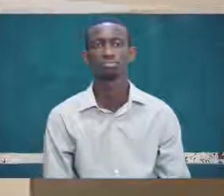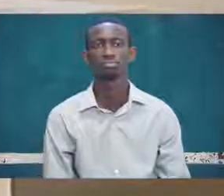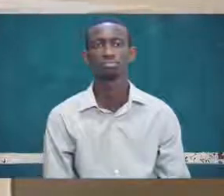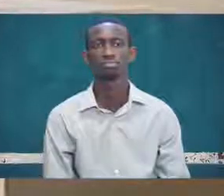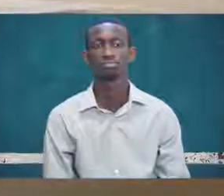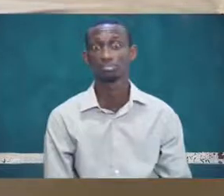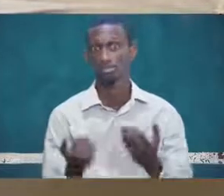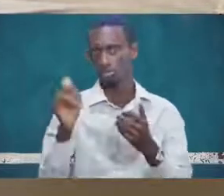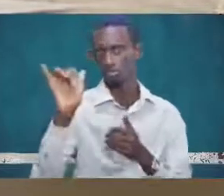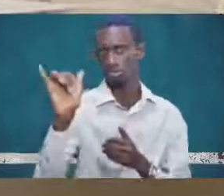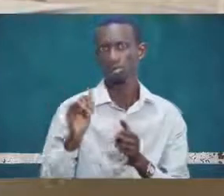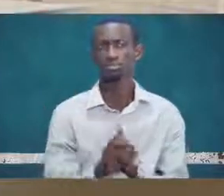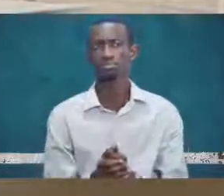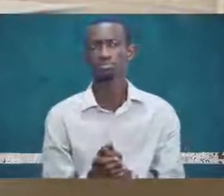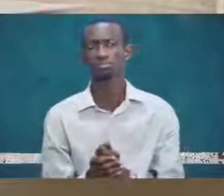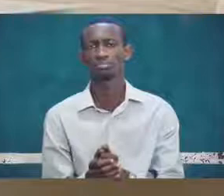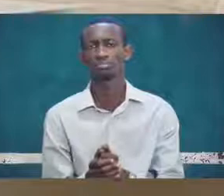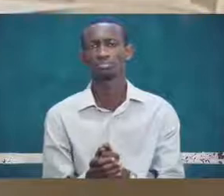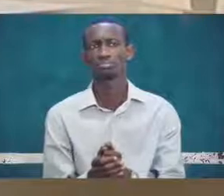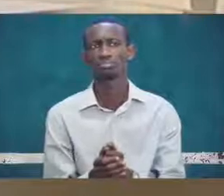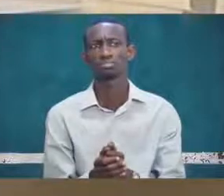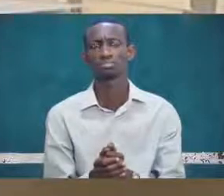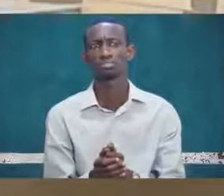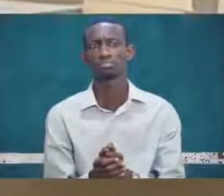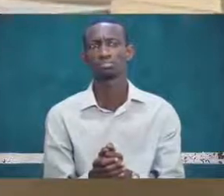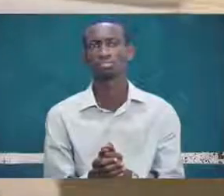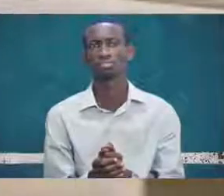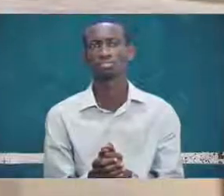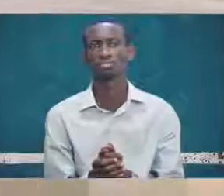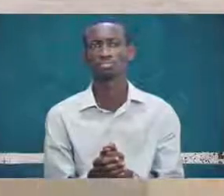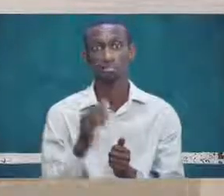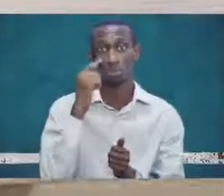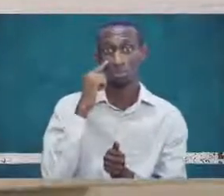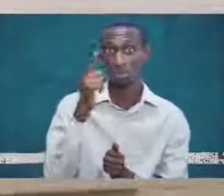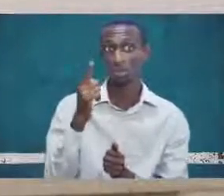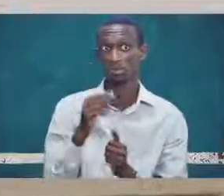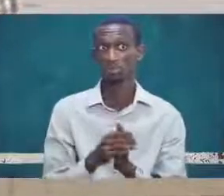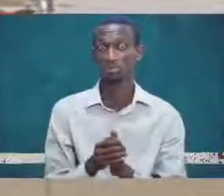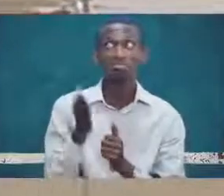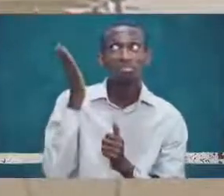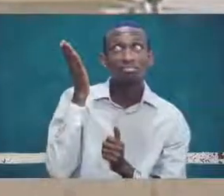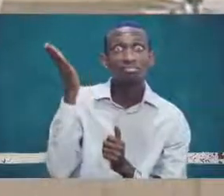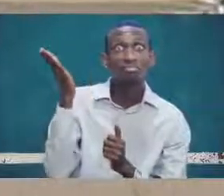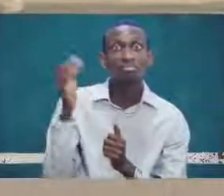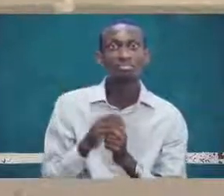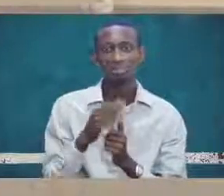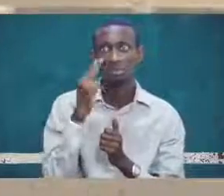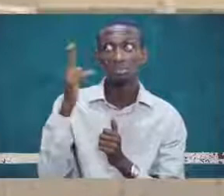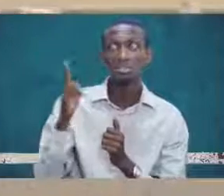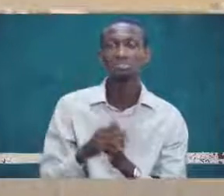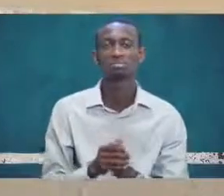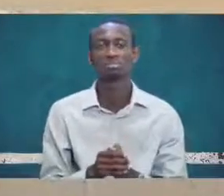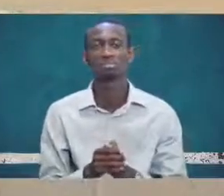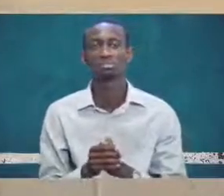x, times the constant of proportionality. So now, based on this example, we have this example. We